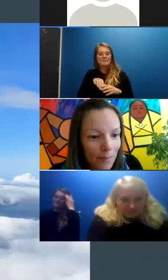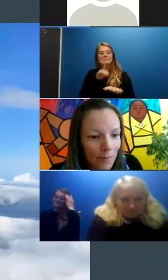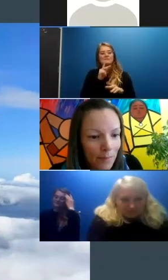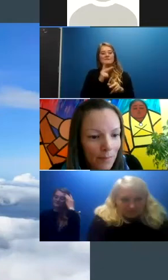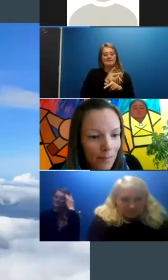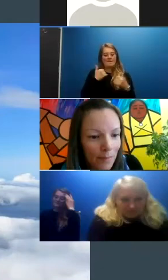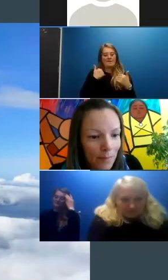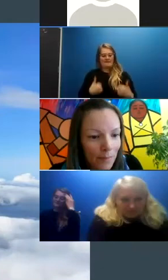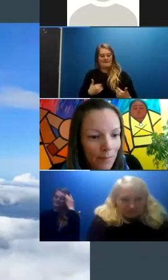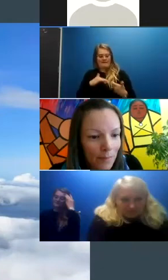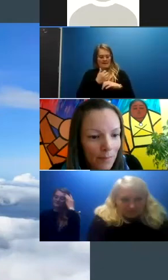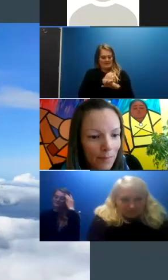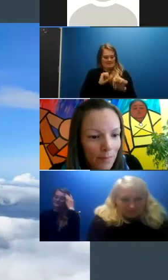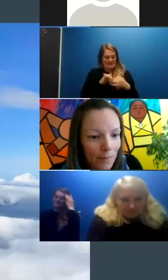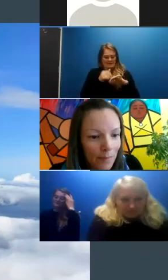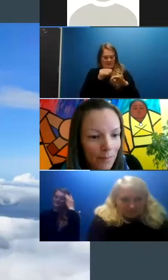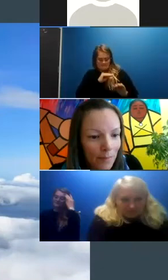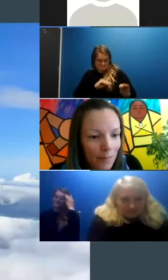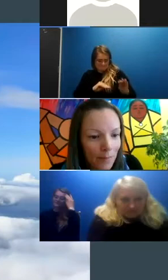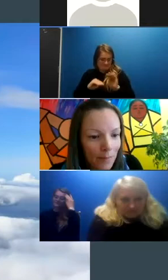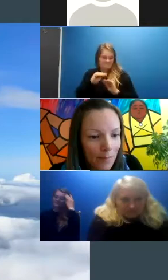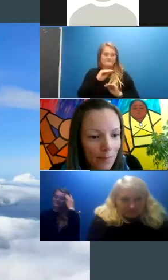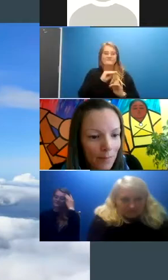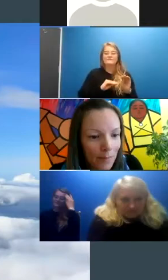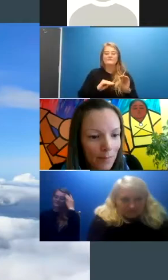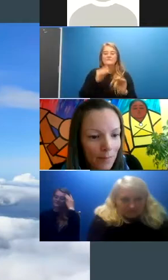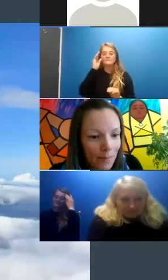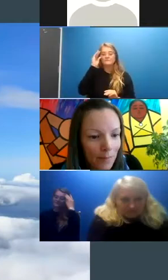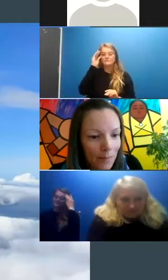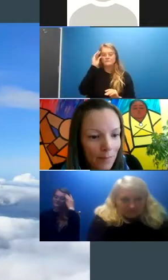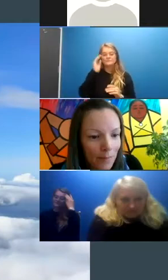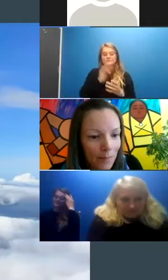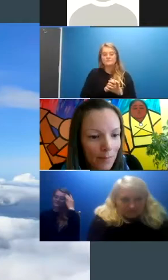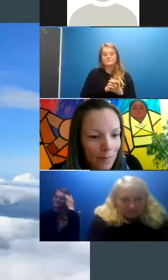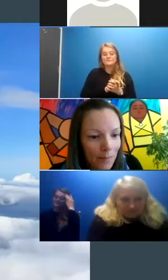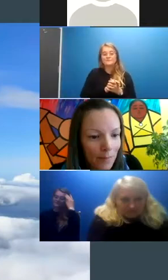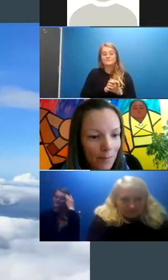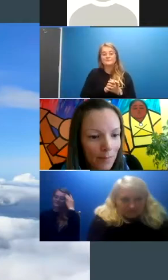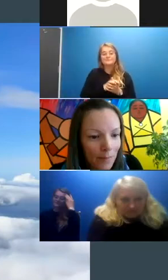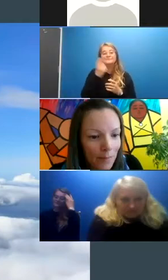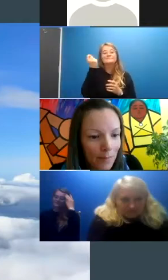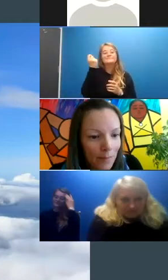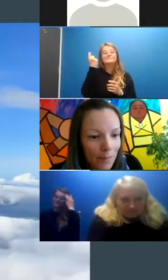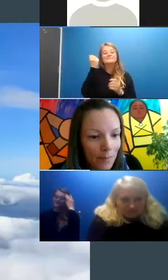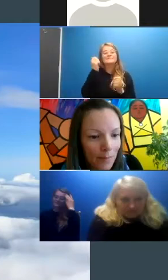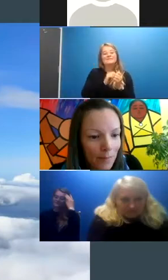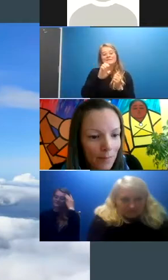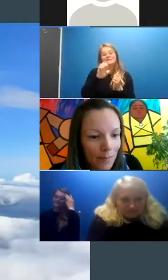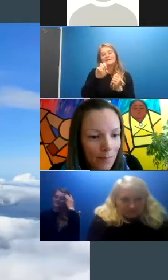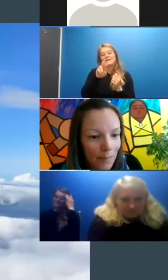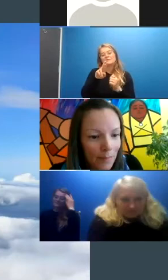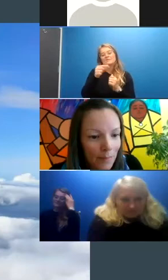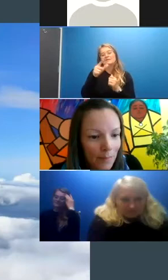your body. How do you move when you're experiencing pain? Along with Elder Glida, she also runs our Making Sense of Pain